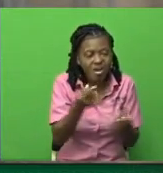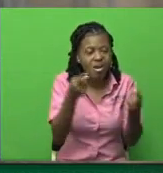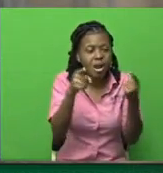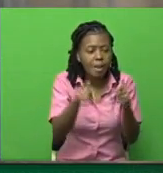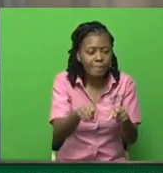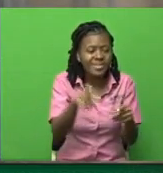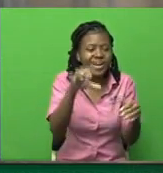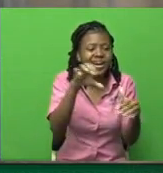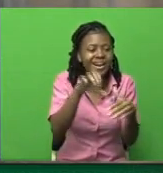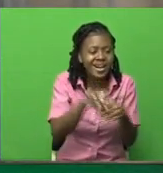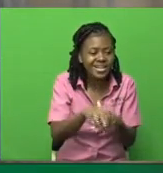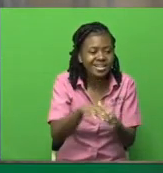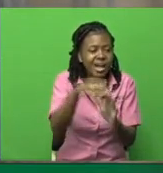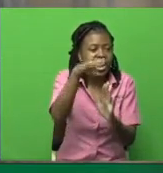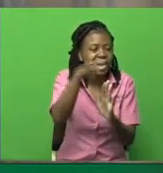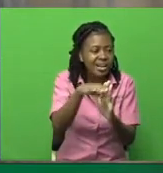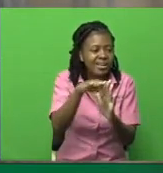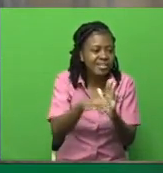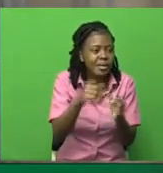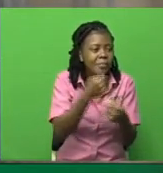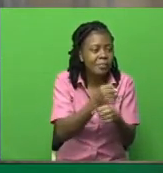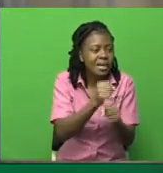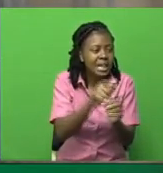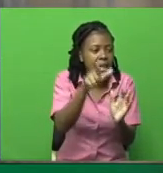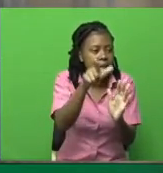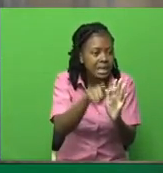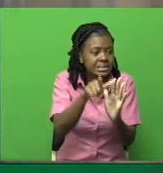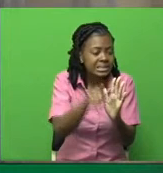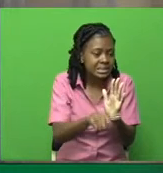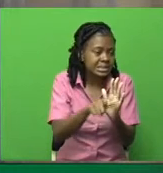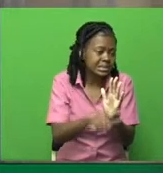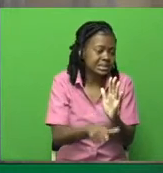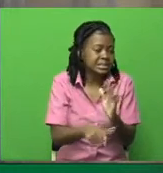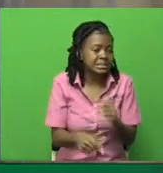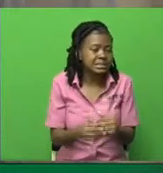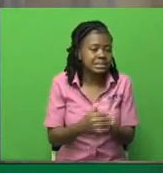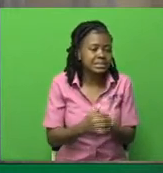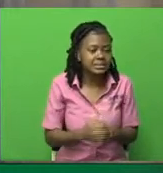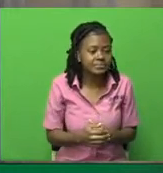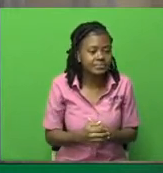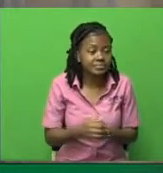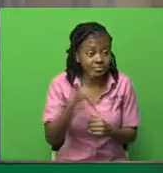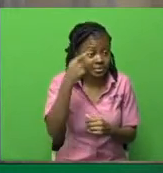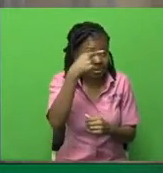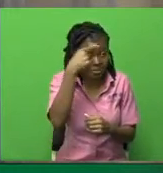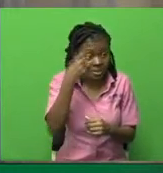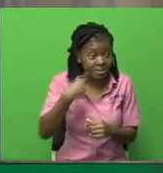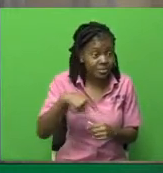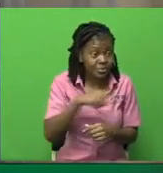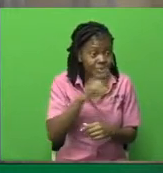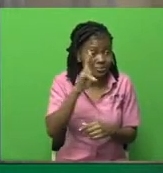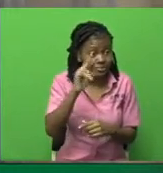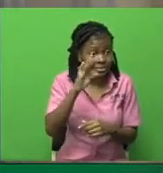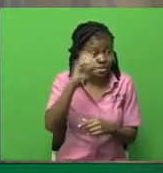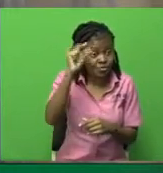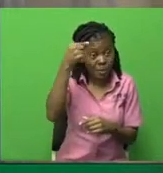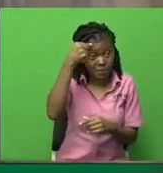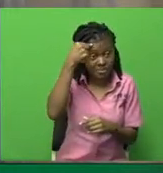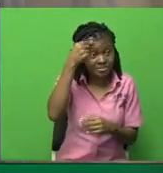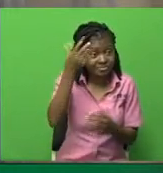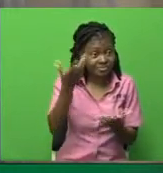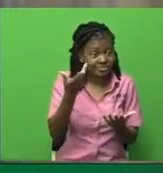because reverse the suite of incentives that didn't put a place by my government that's what happened they reversed